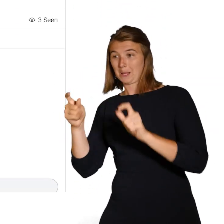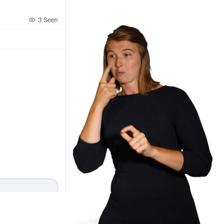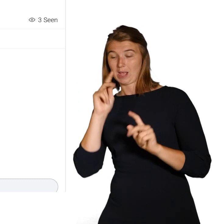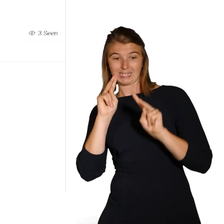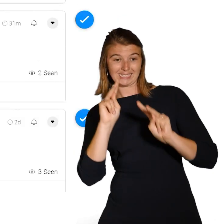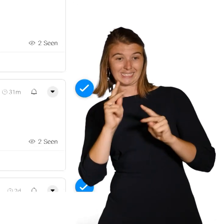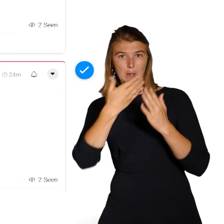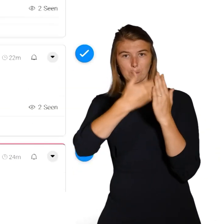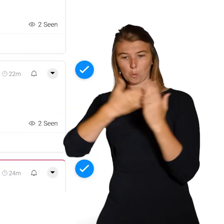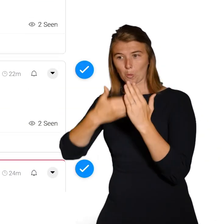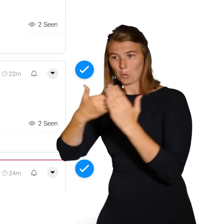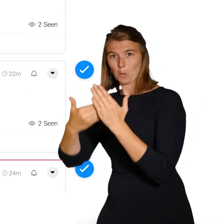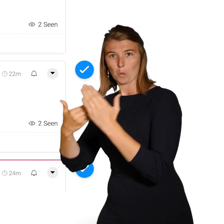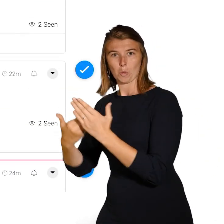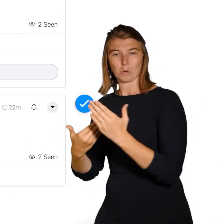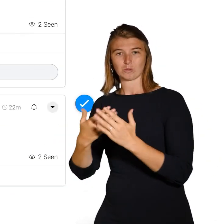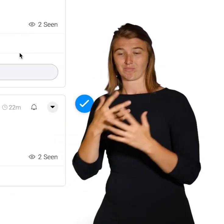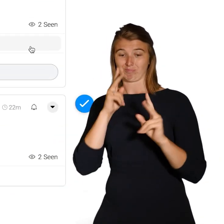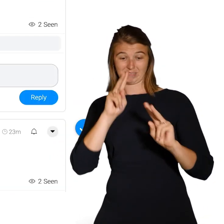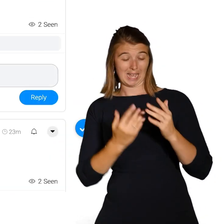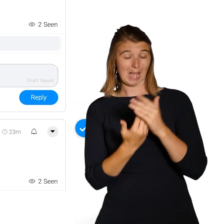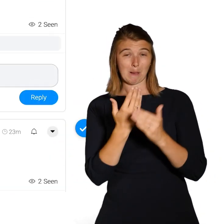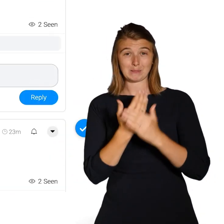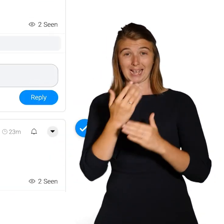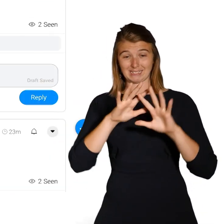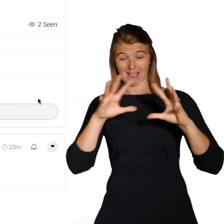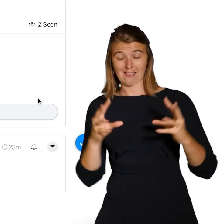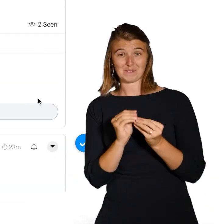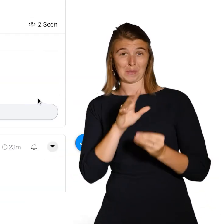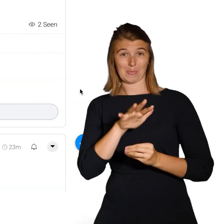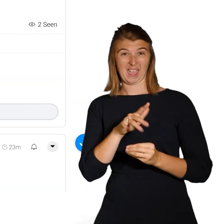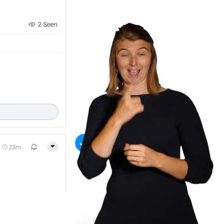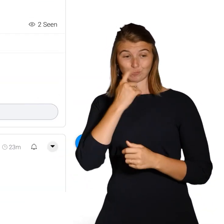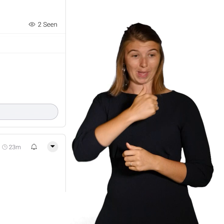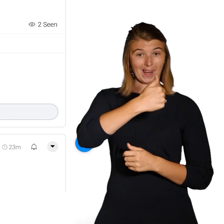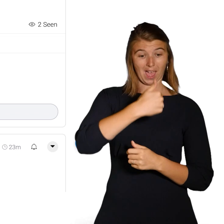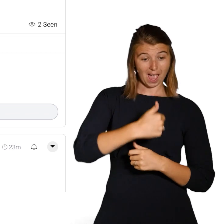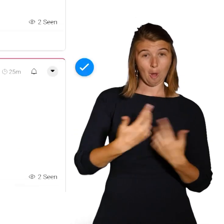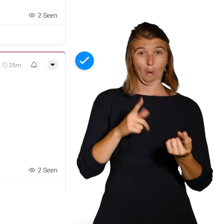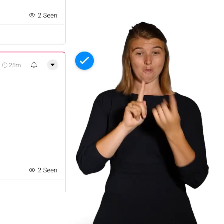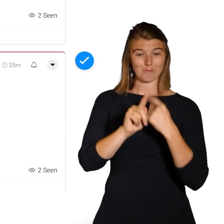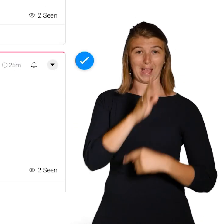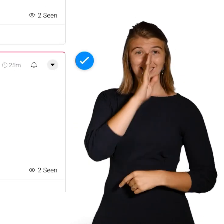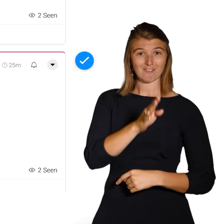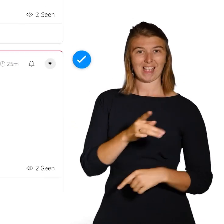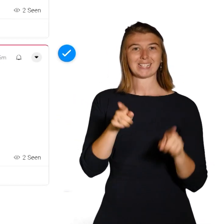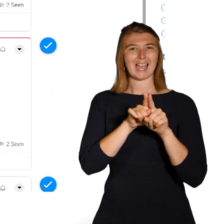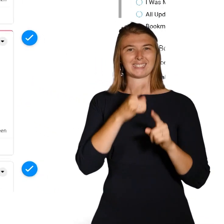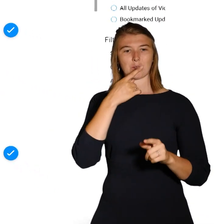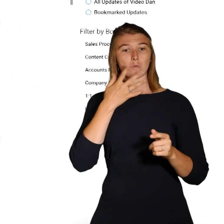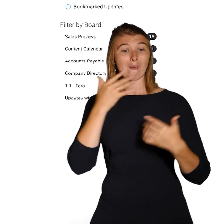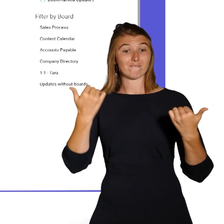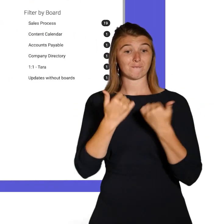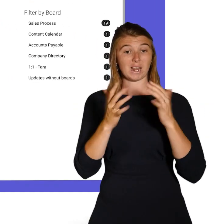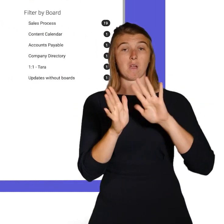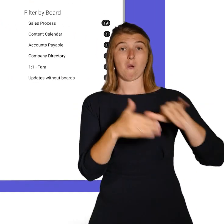to. You can like and reply to updates directly from this view and check them off when you're done. By default, you'll